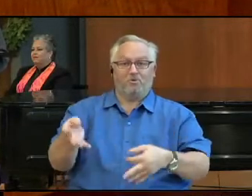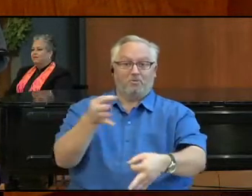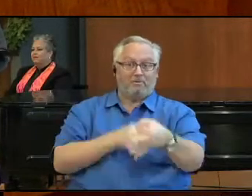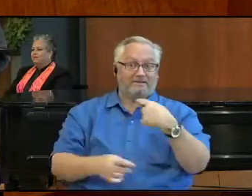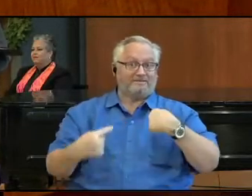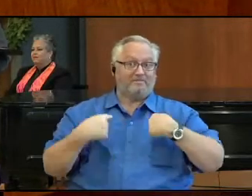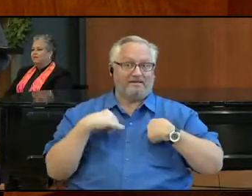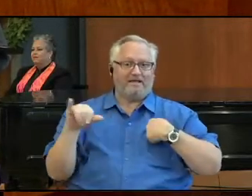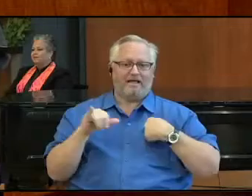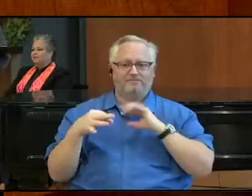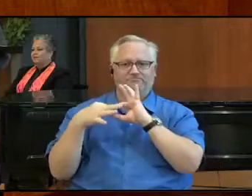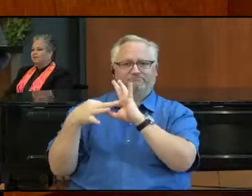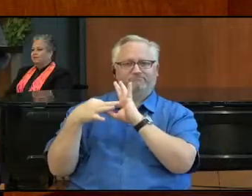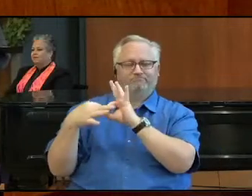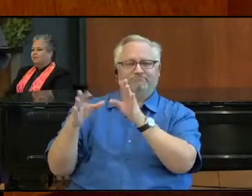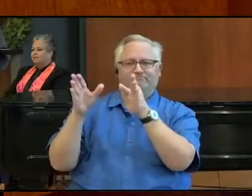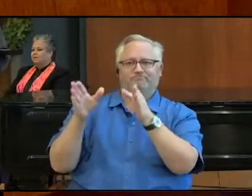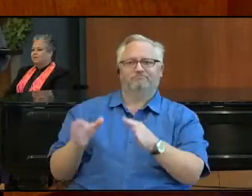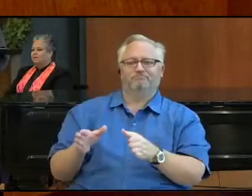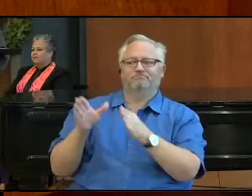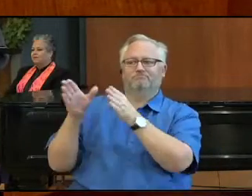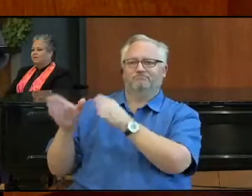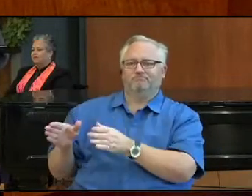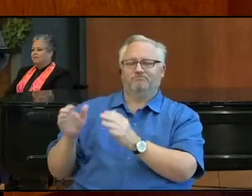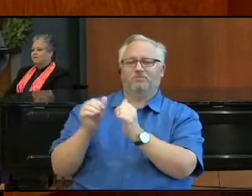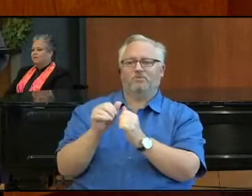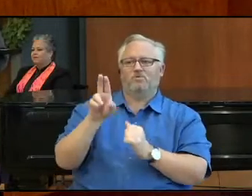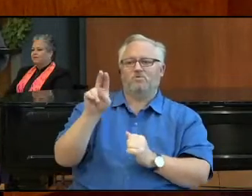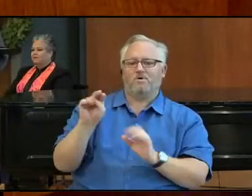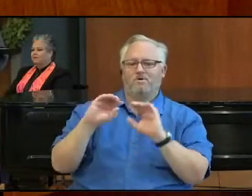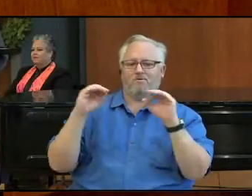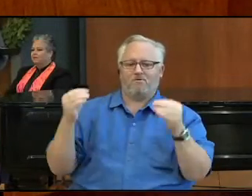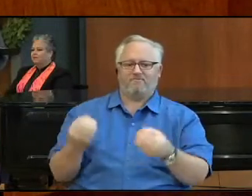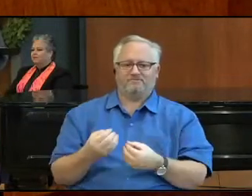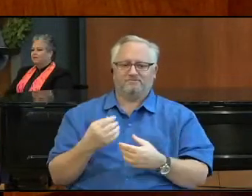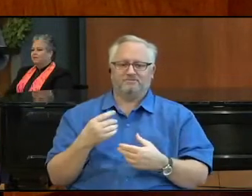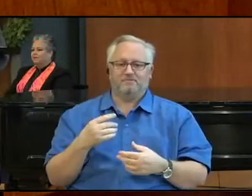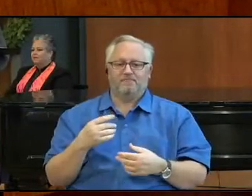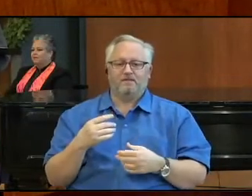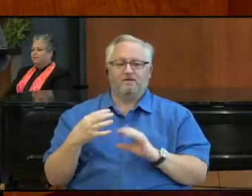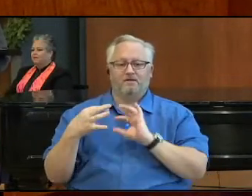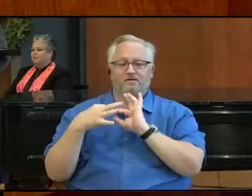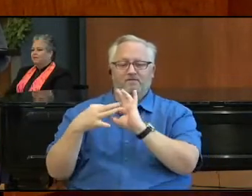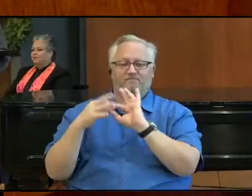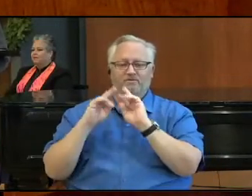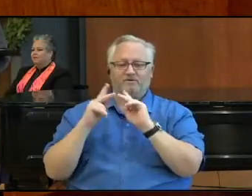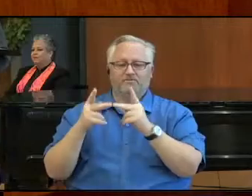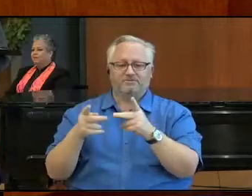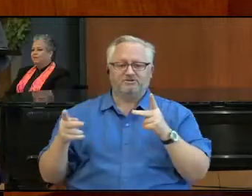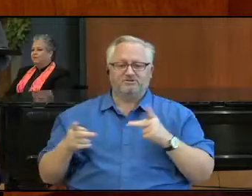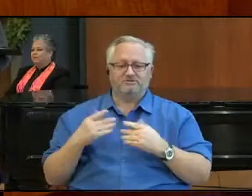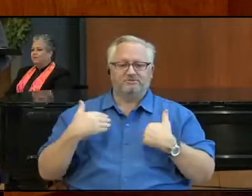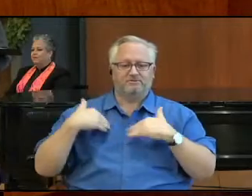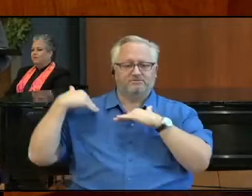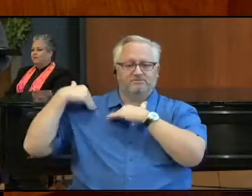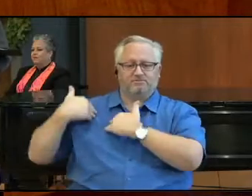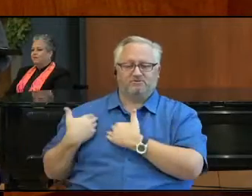envoy, as liaison to the UU at UN office. The envoy is charged with